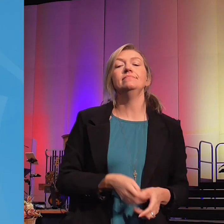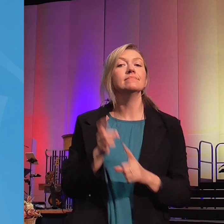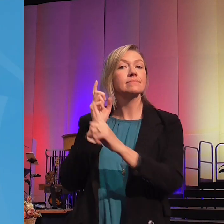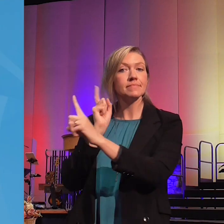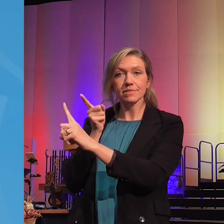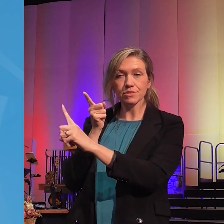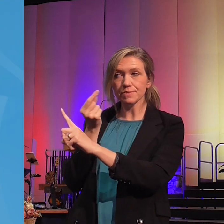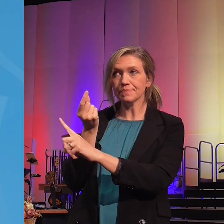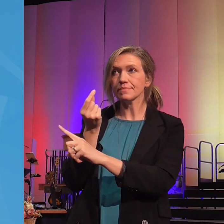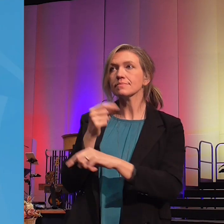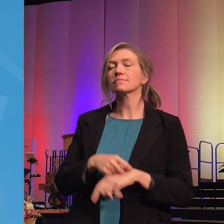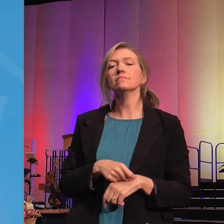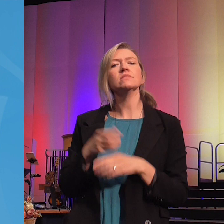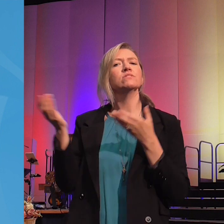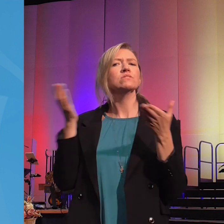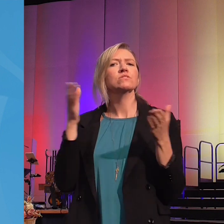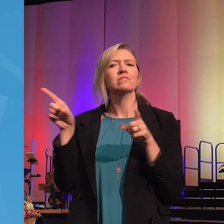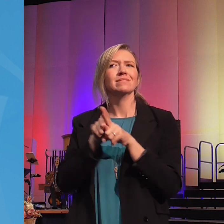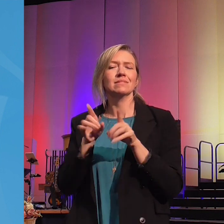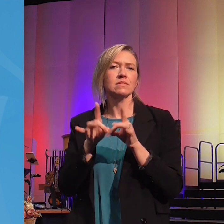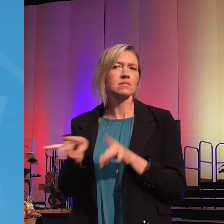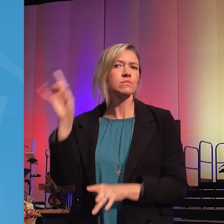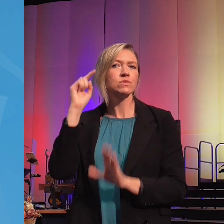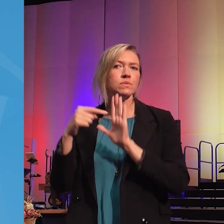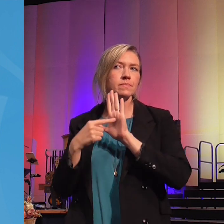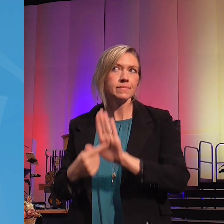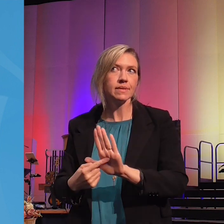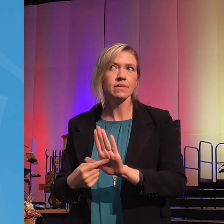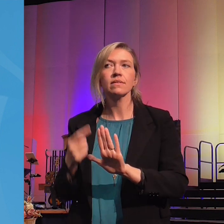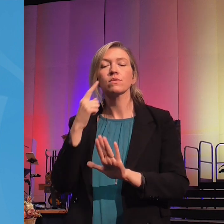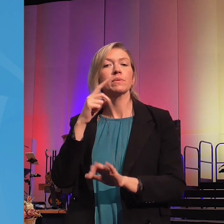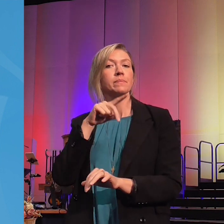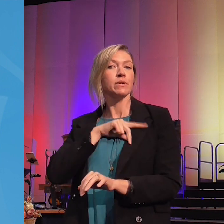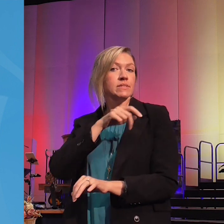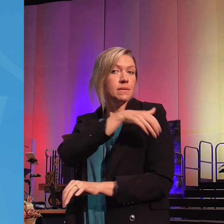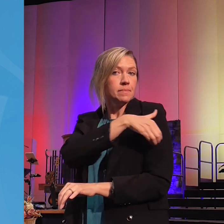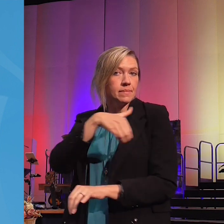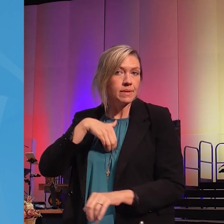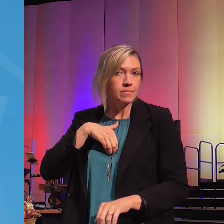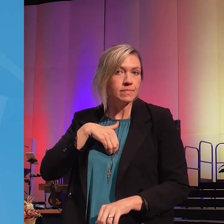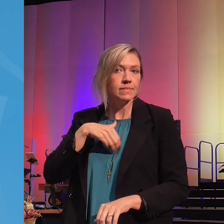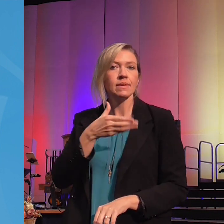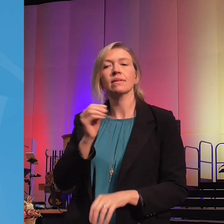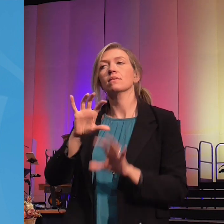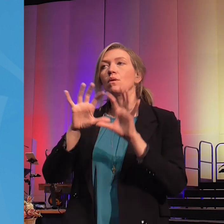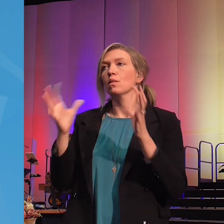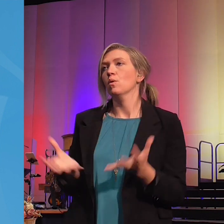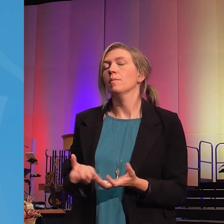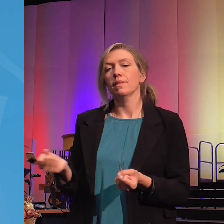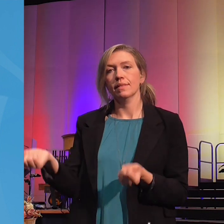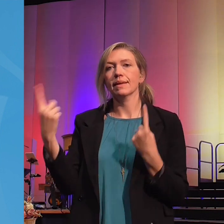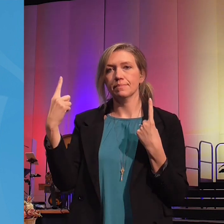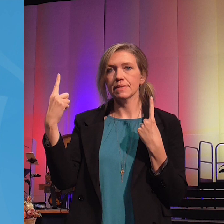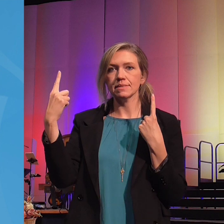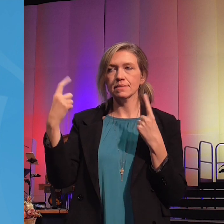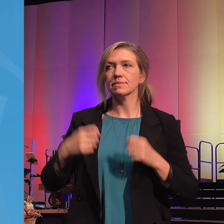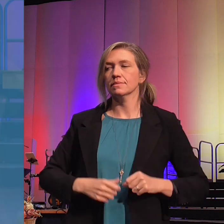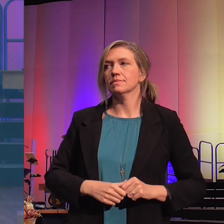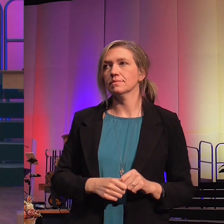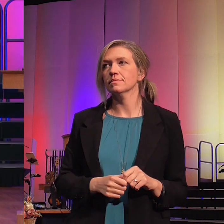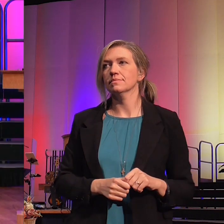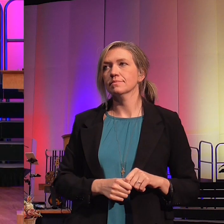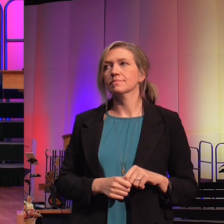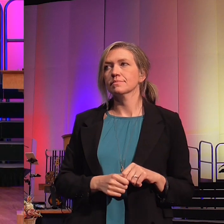all. And our mission: to serve as a spiritual beacon for personal empowerment and global